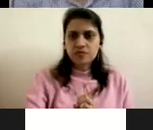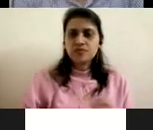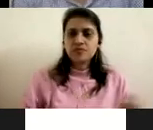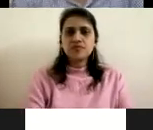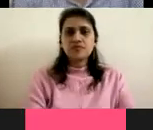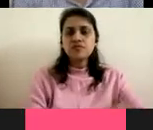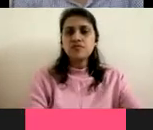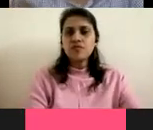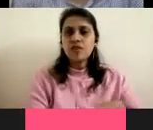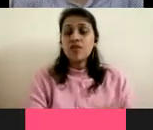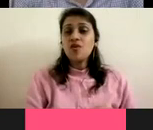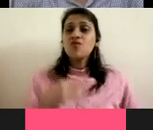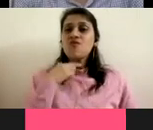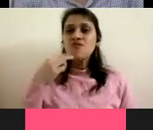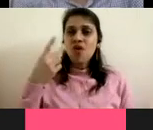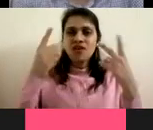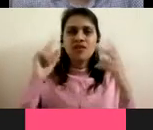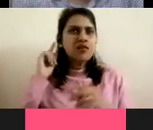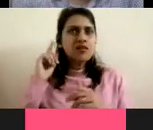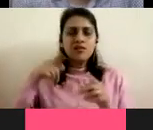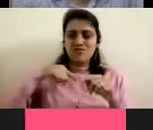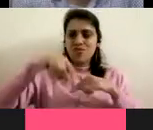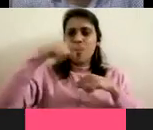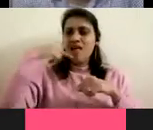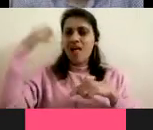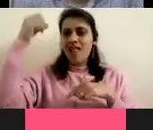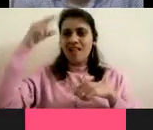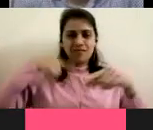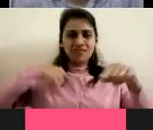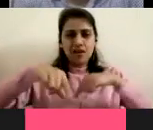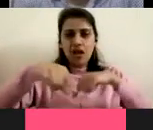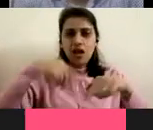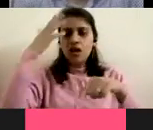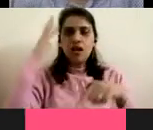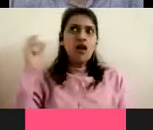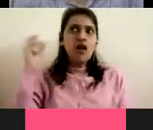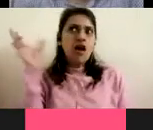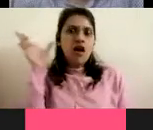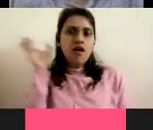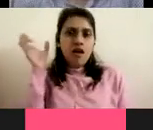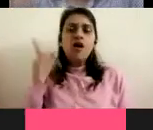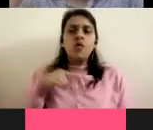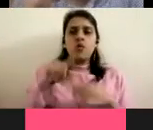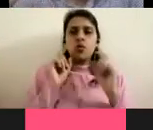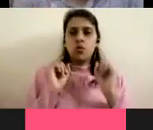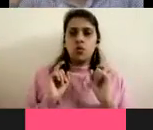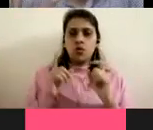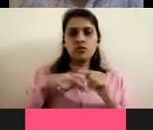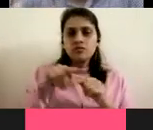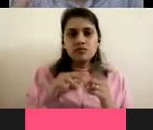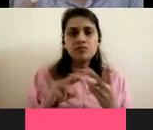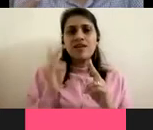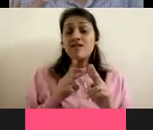voice prompt for a blind person to cross the signal. Or most importantly, so we had Shubham talk about our soch